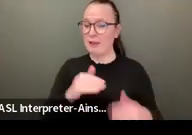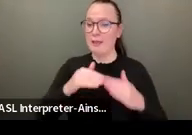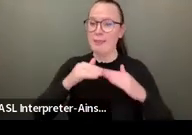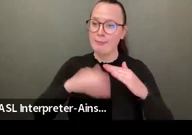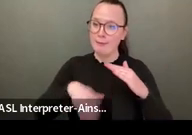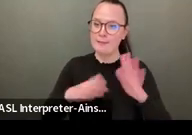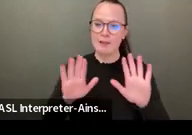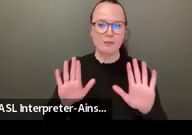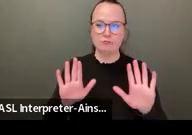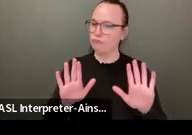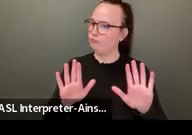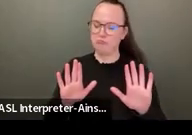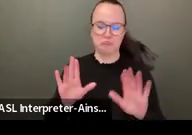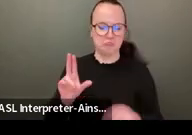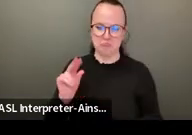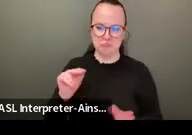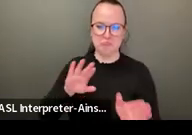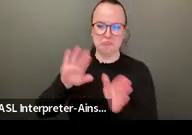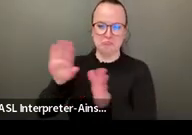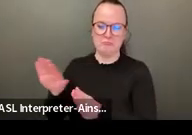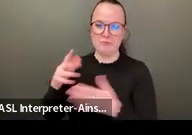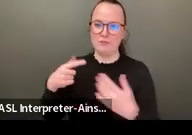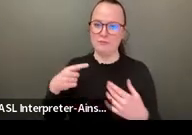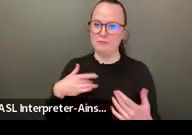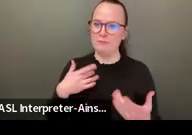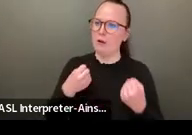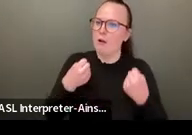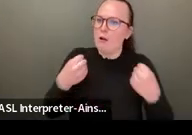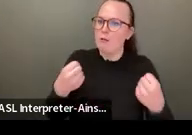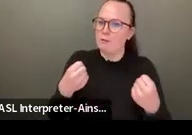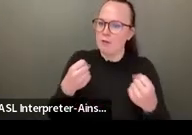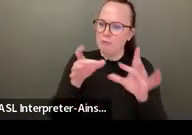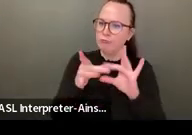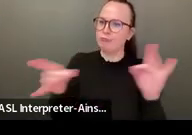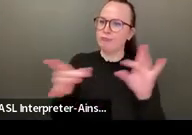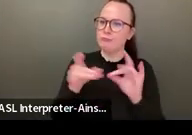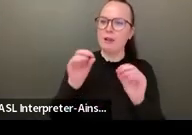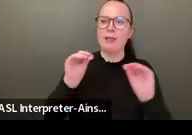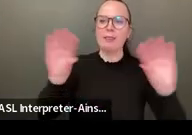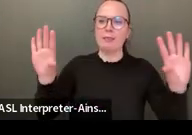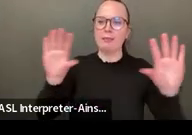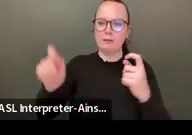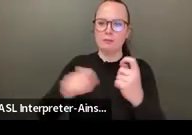be really confident in your data and use a really clear data point.